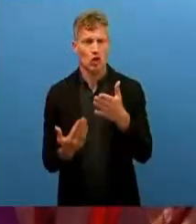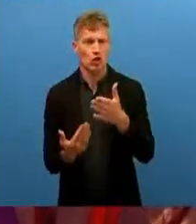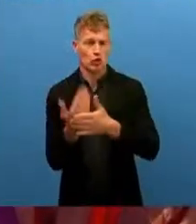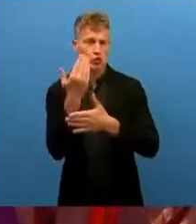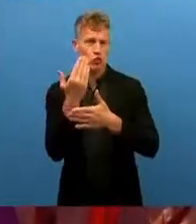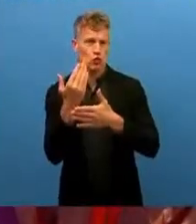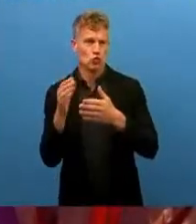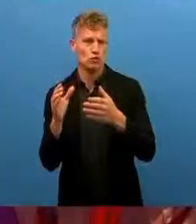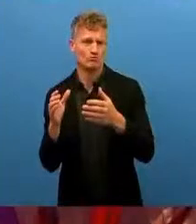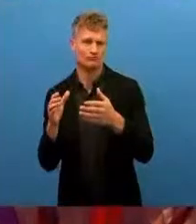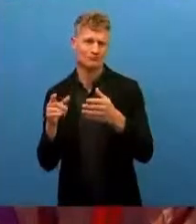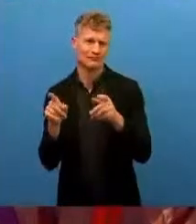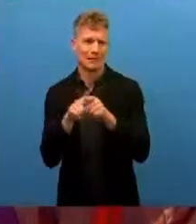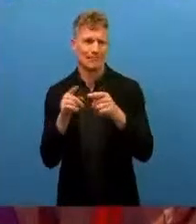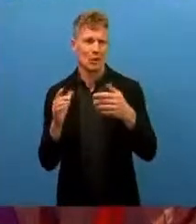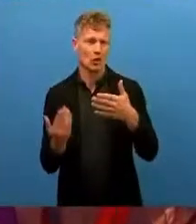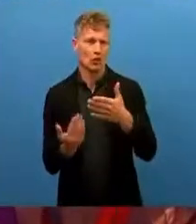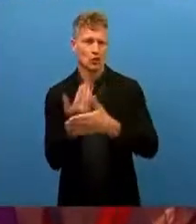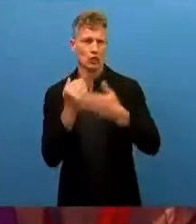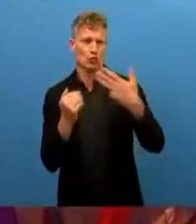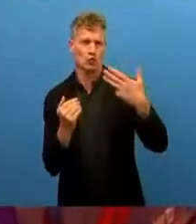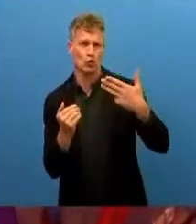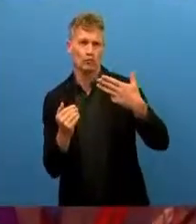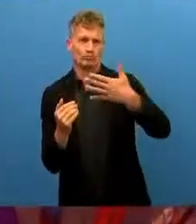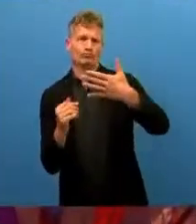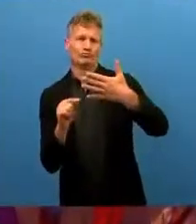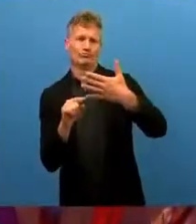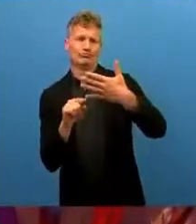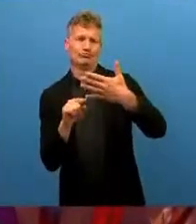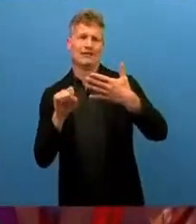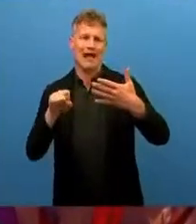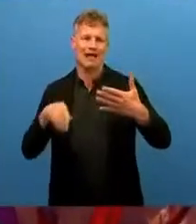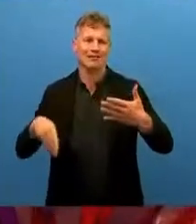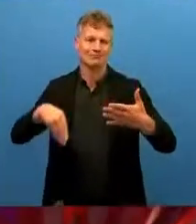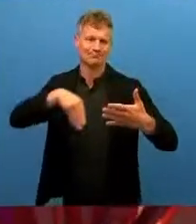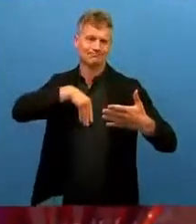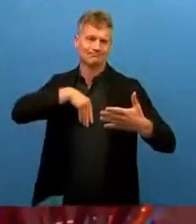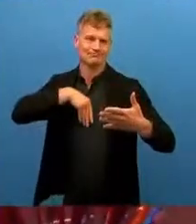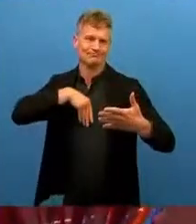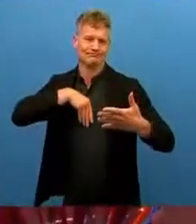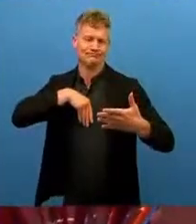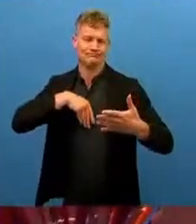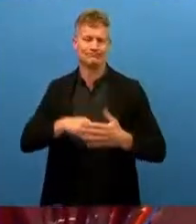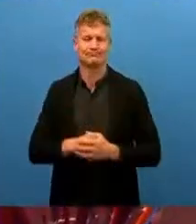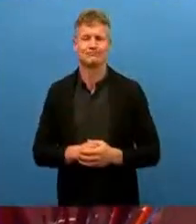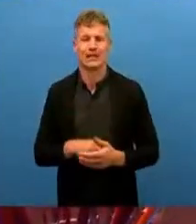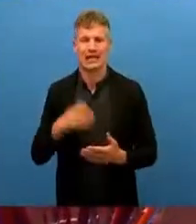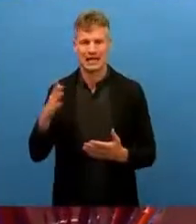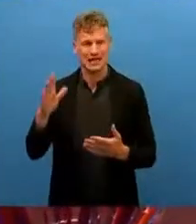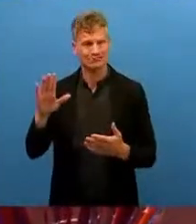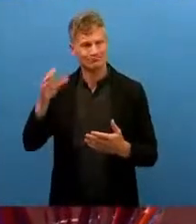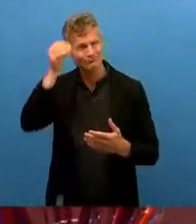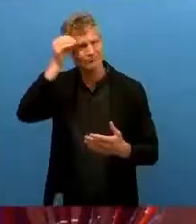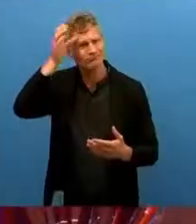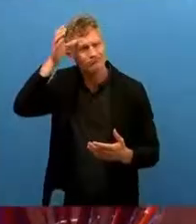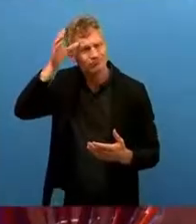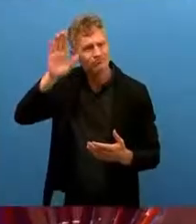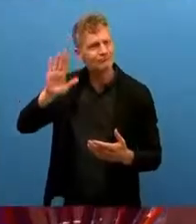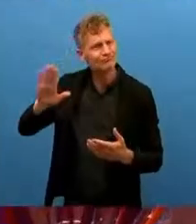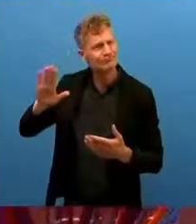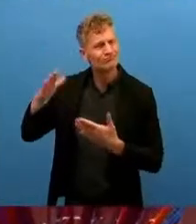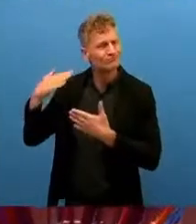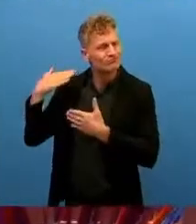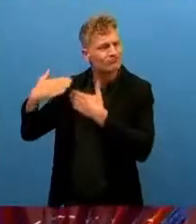fora. Their specialized knowledge and cosmovision are crucial to face the